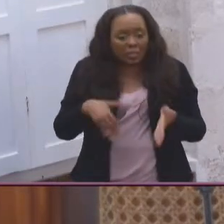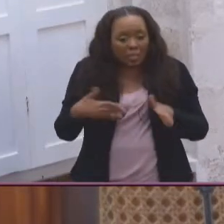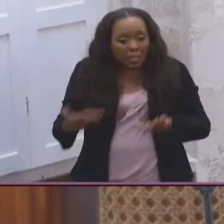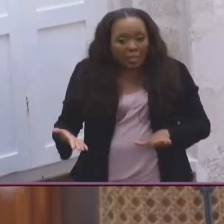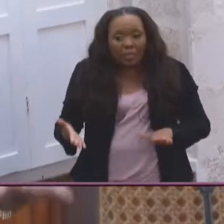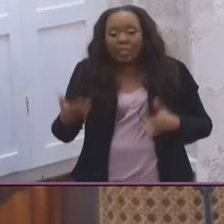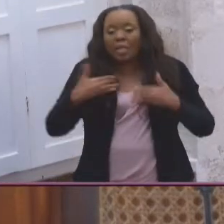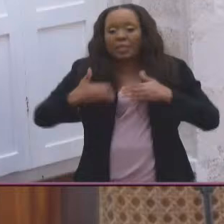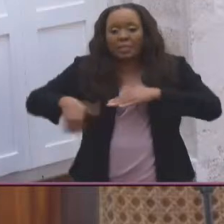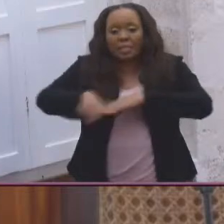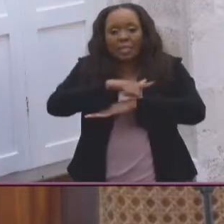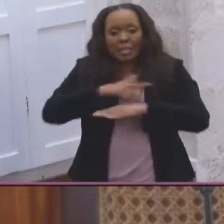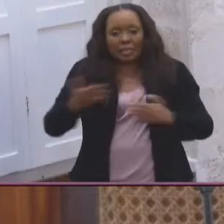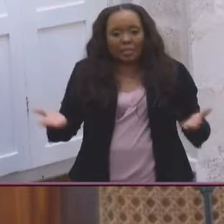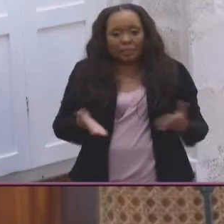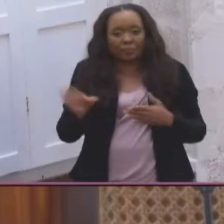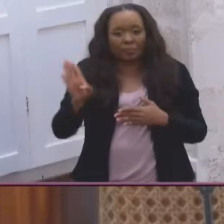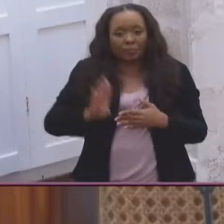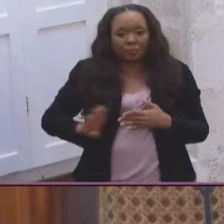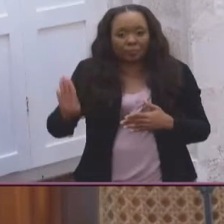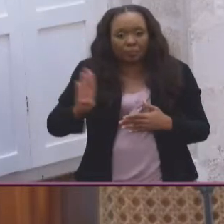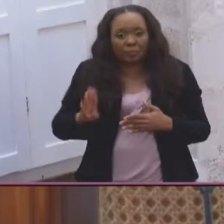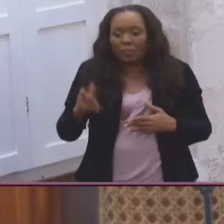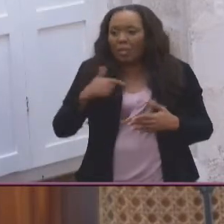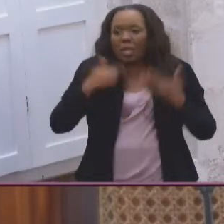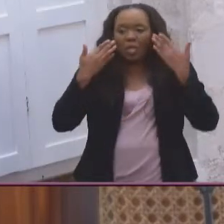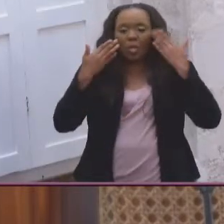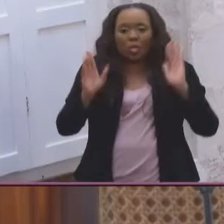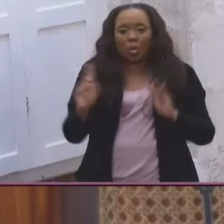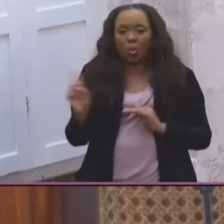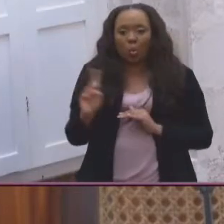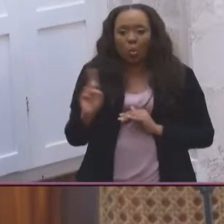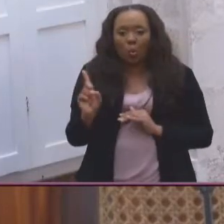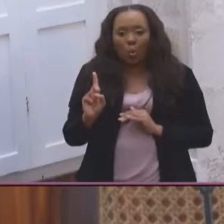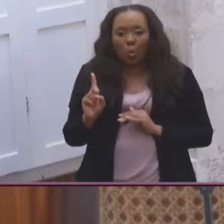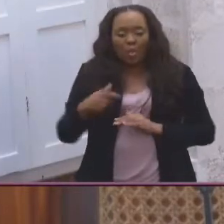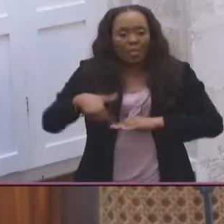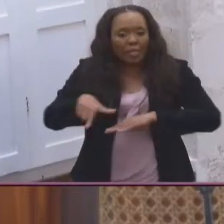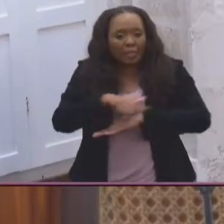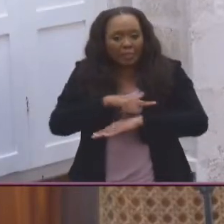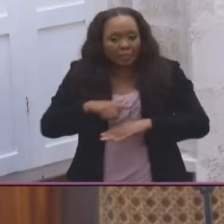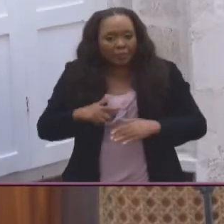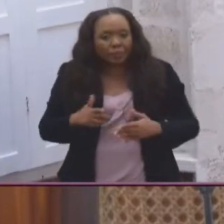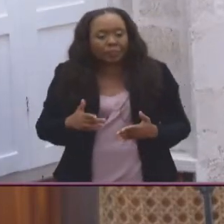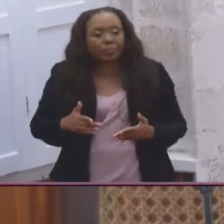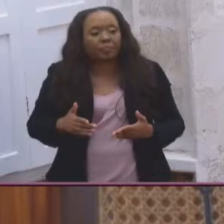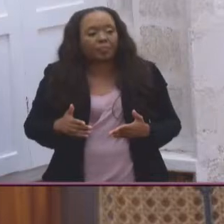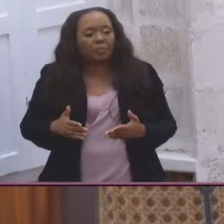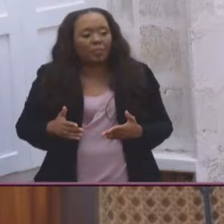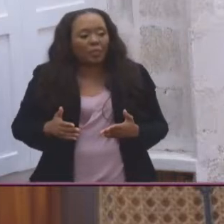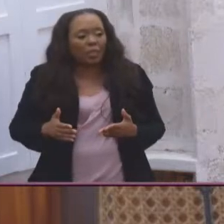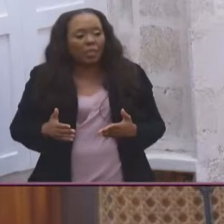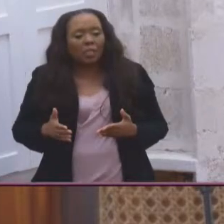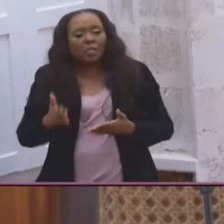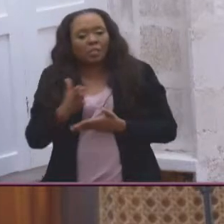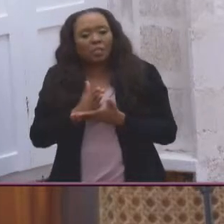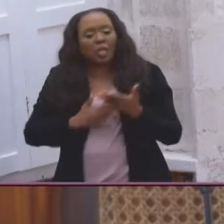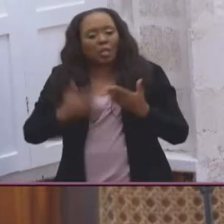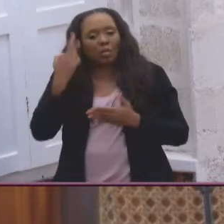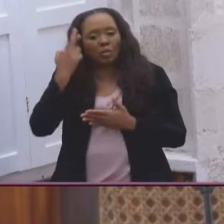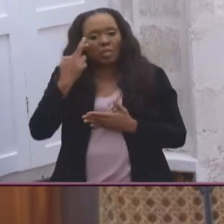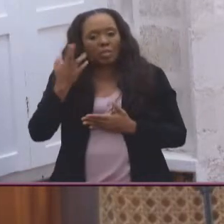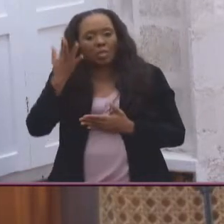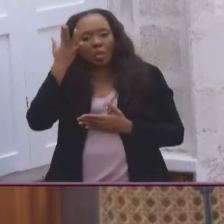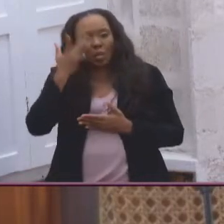has land in Barbados. I cannot point it out. So that there are reasons why people's lots do